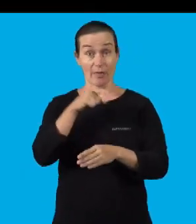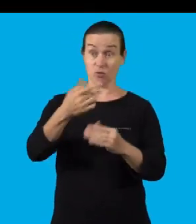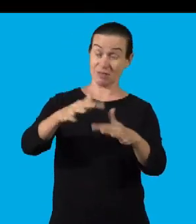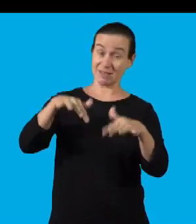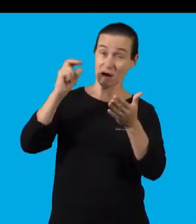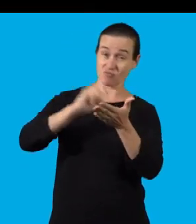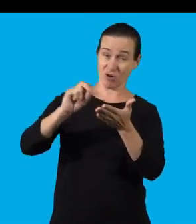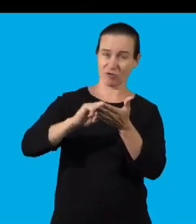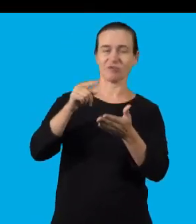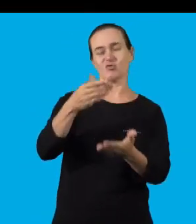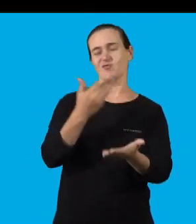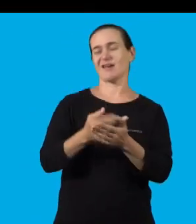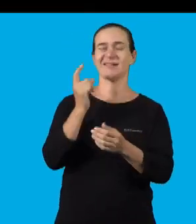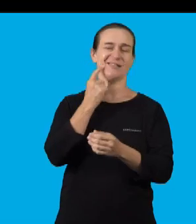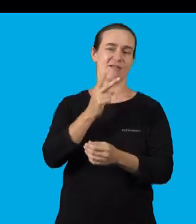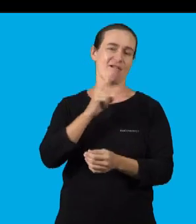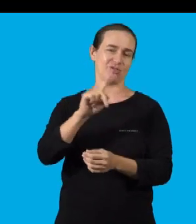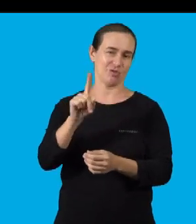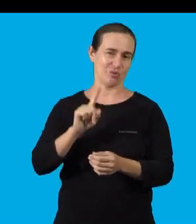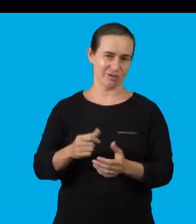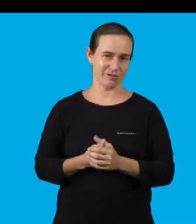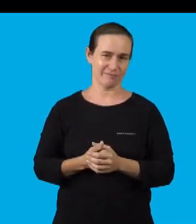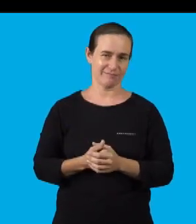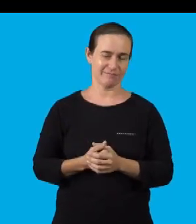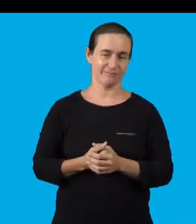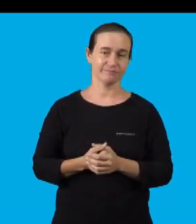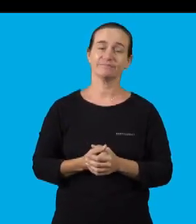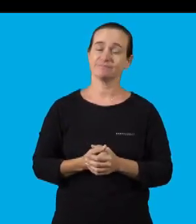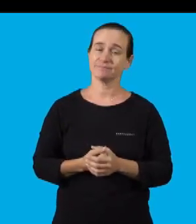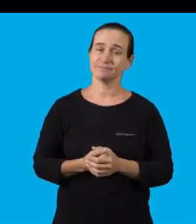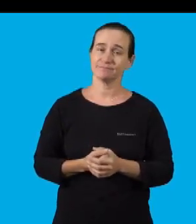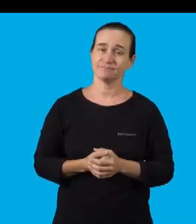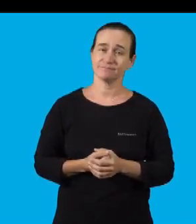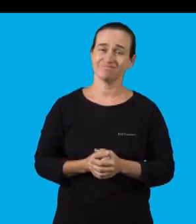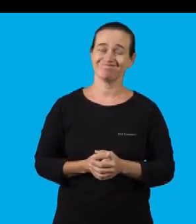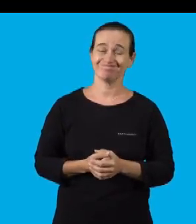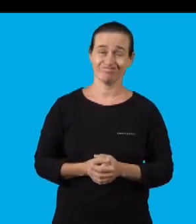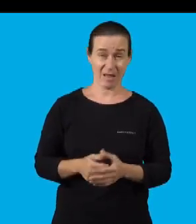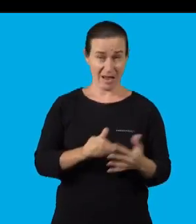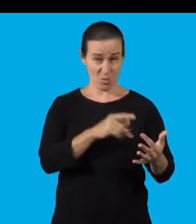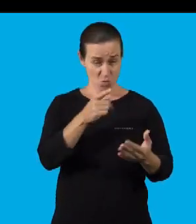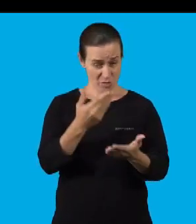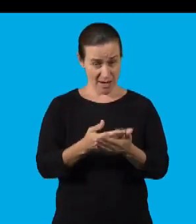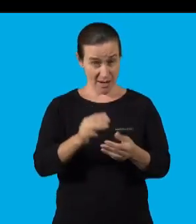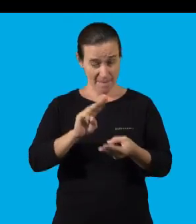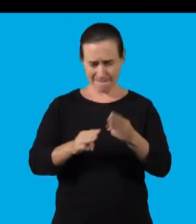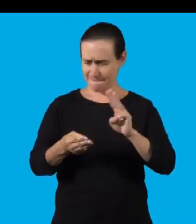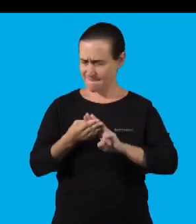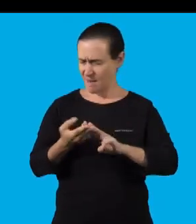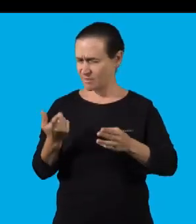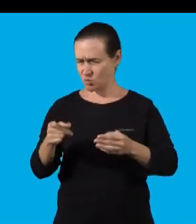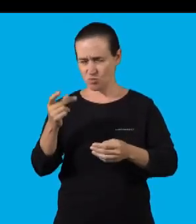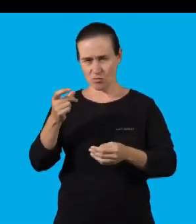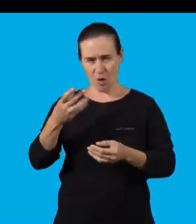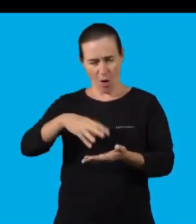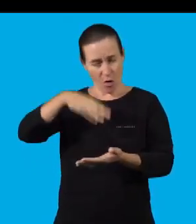exam you will be able to answer those questions. And lastly, the only way to do maths, or the only way to